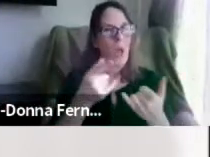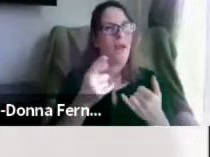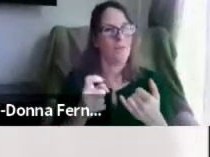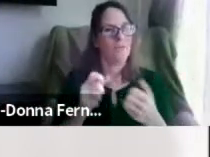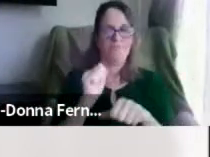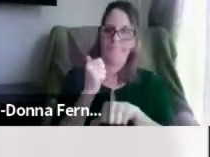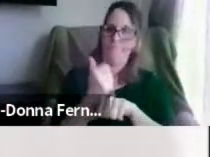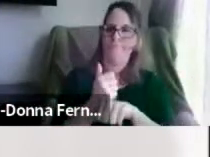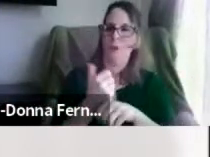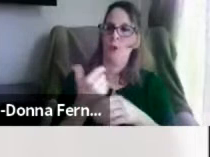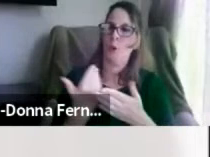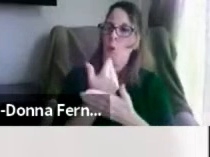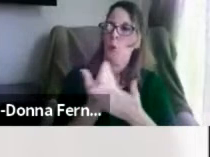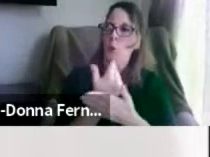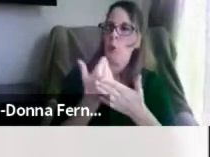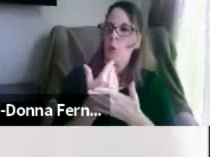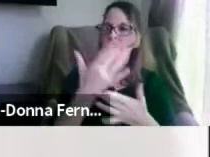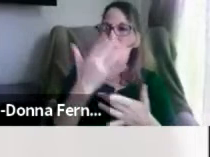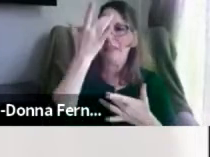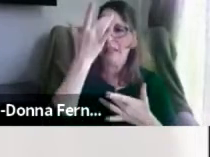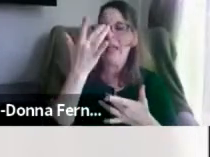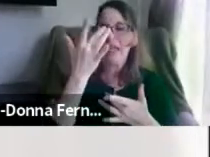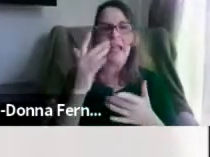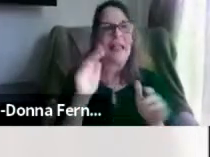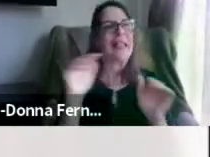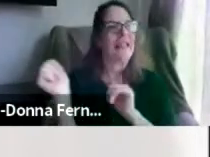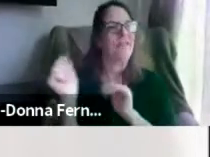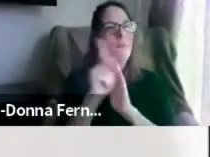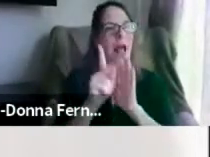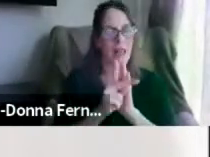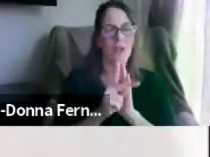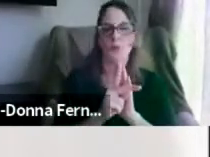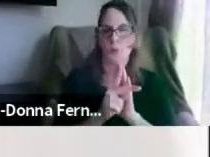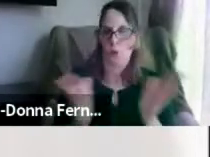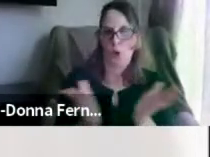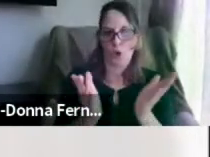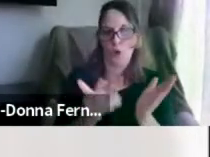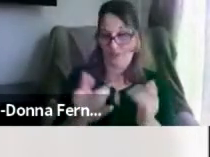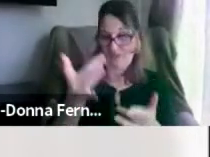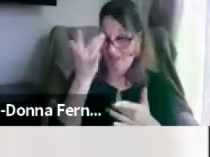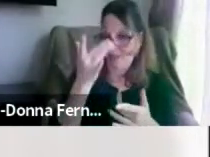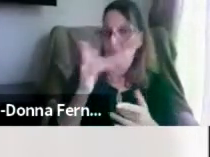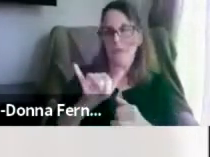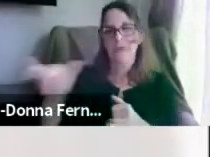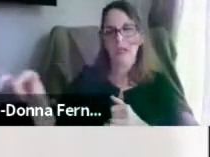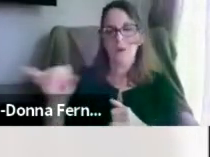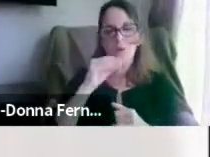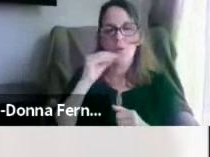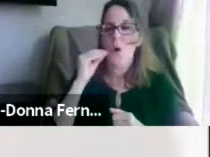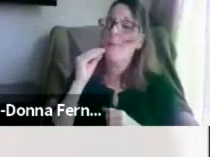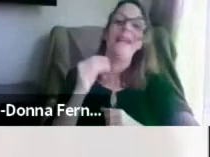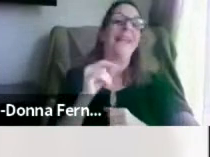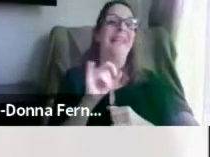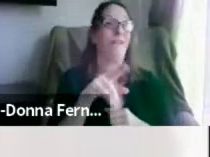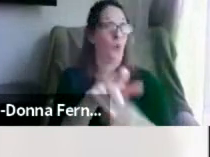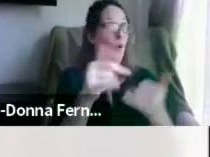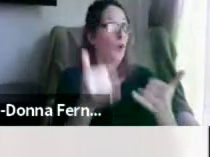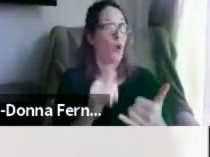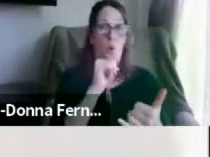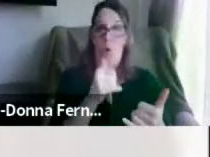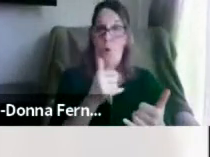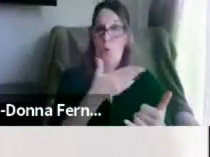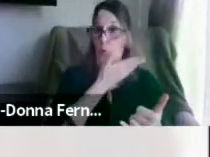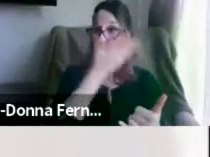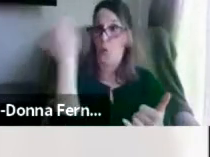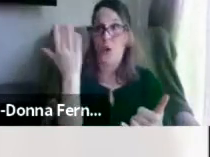sick leave policy that will encourage employees to stay home when they're sick. If you don't currently offer sick leave, you may want to draft